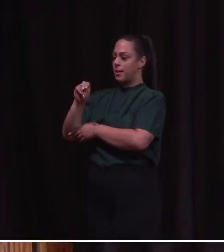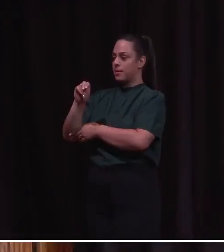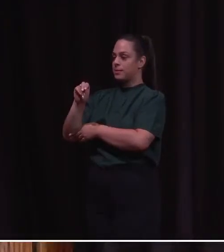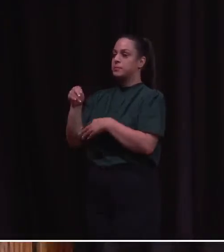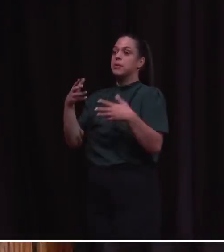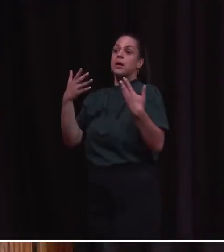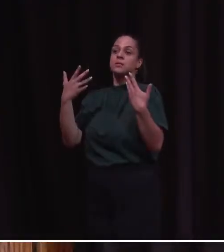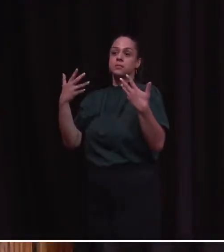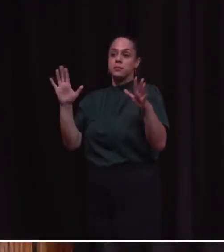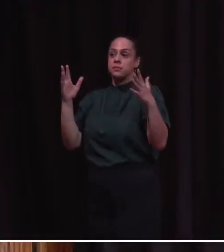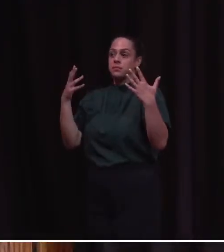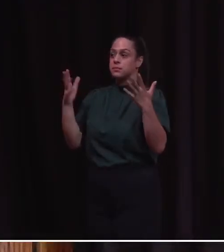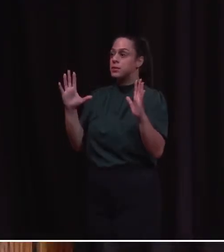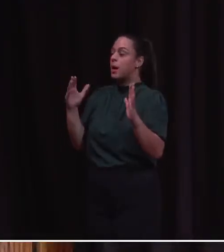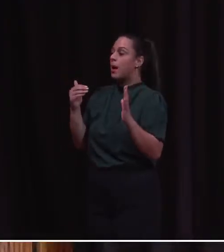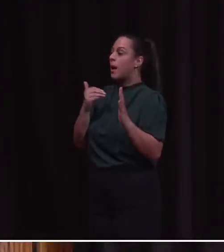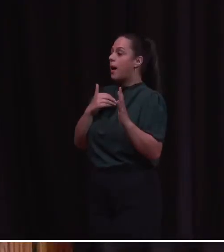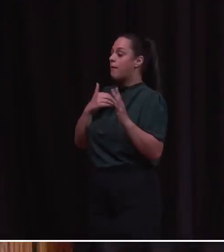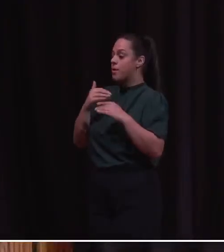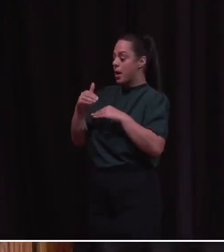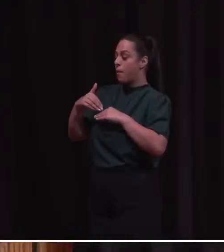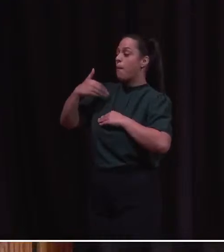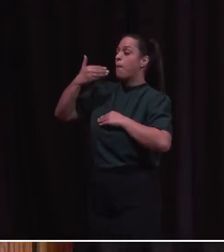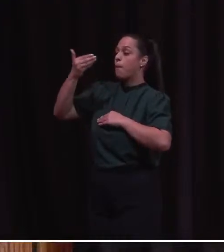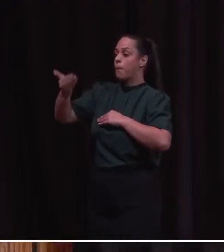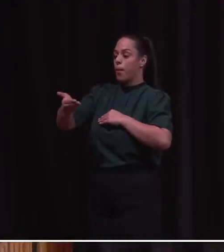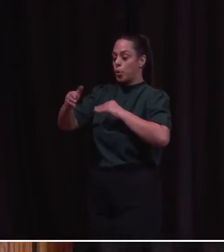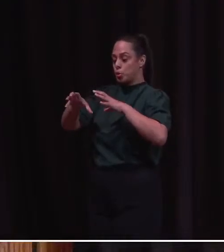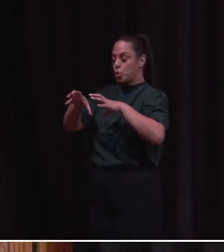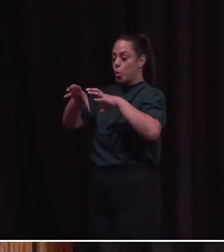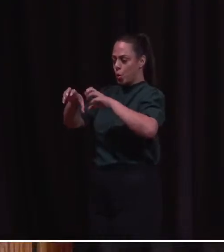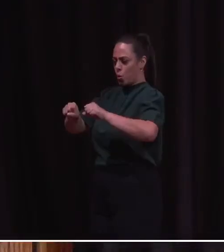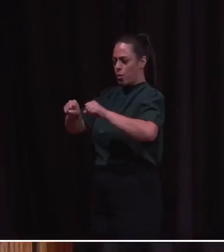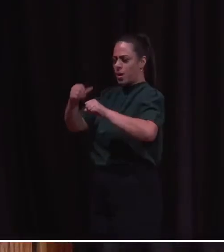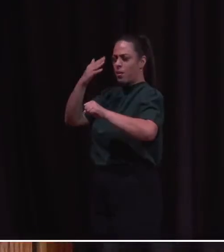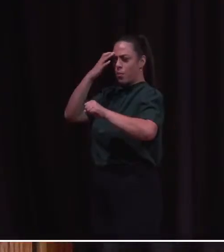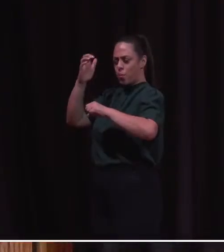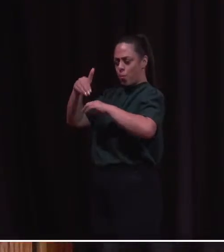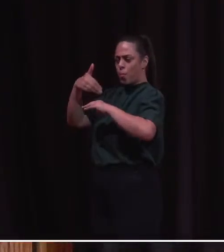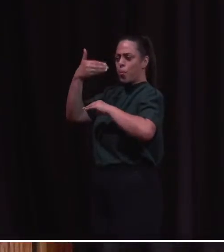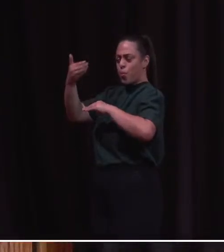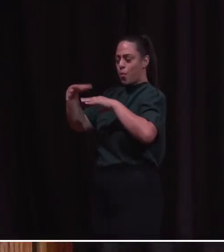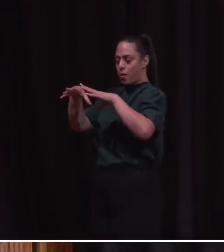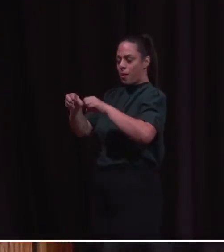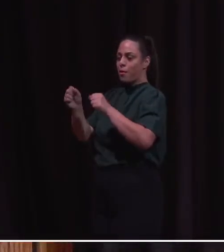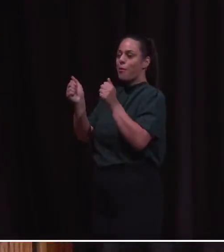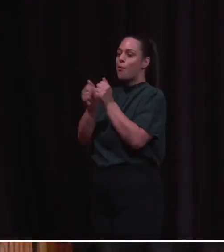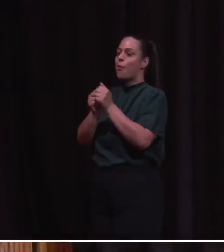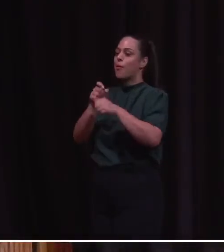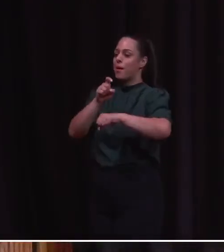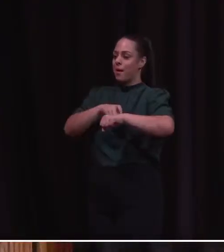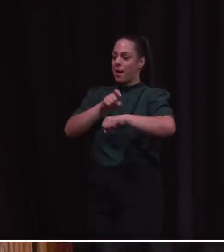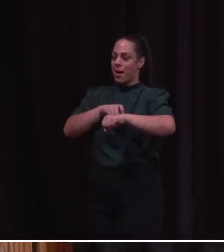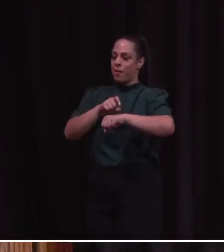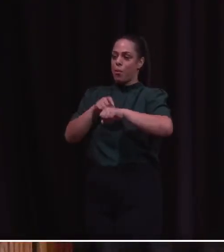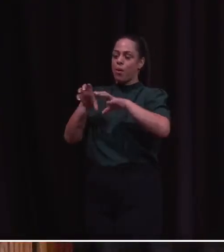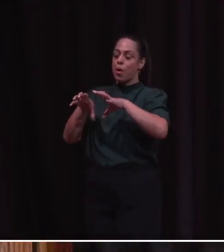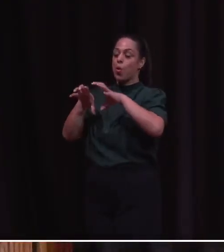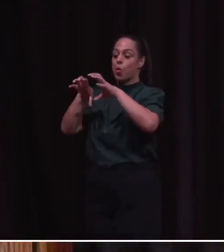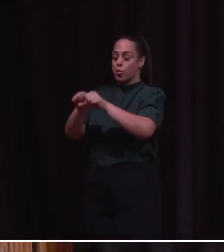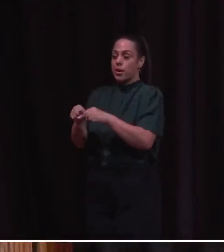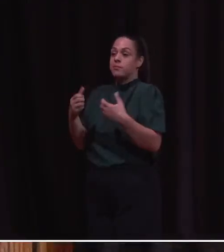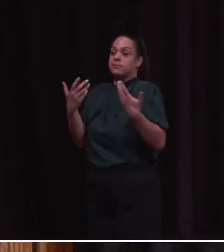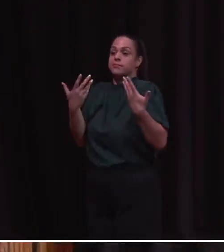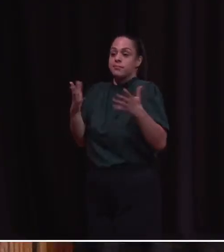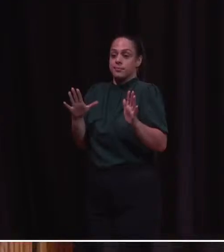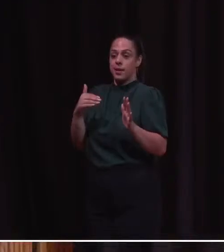here as having passed through colonialism, having benefited from it.